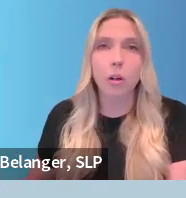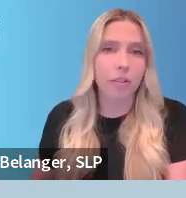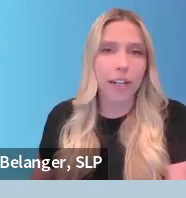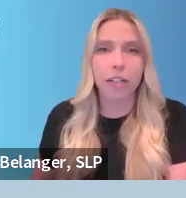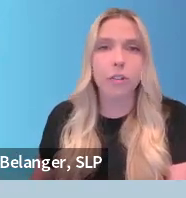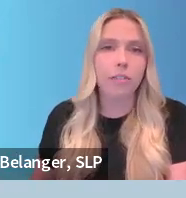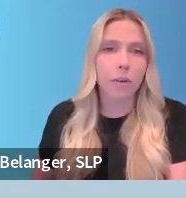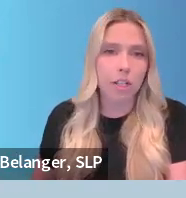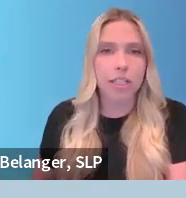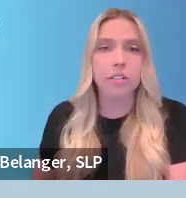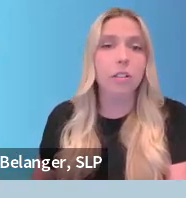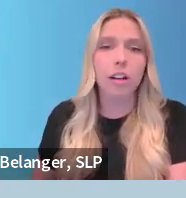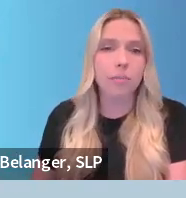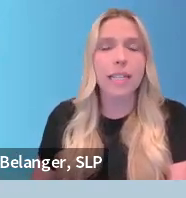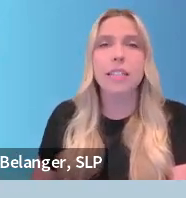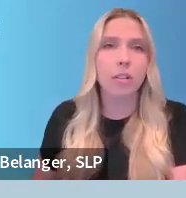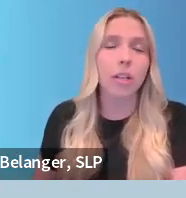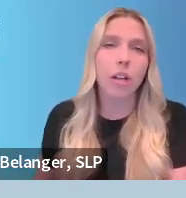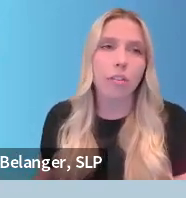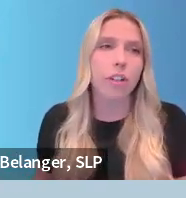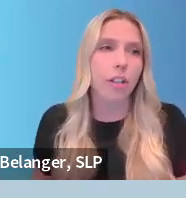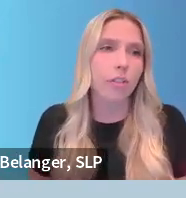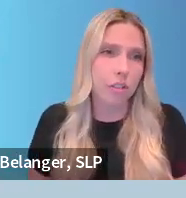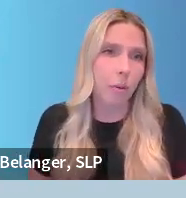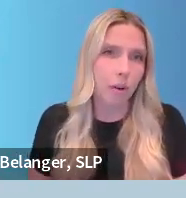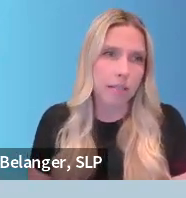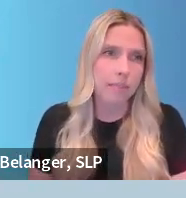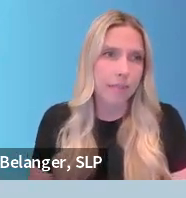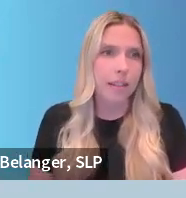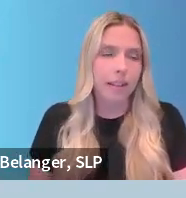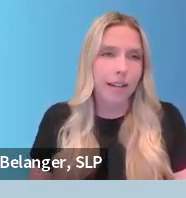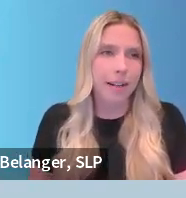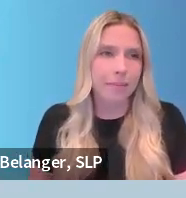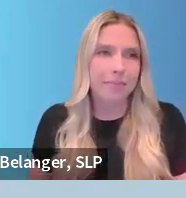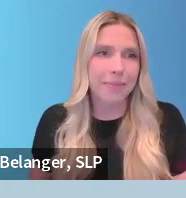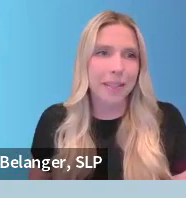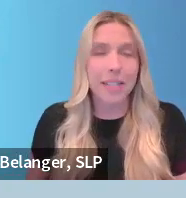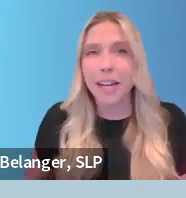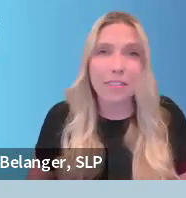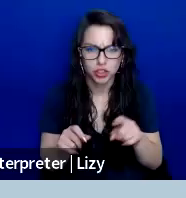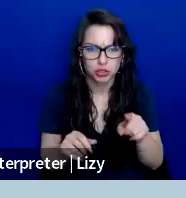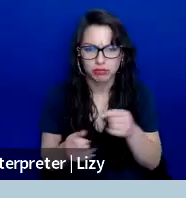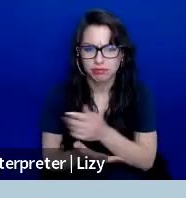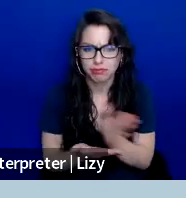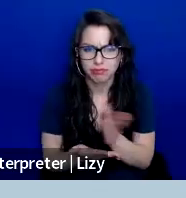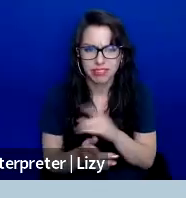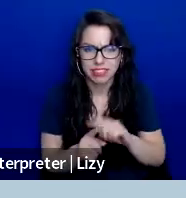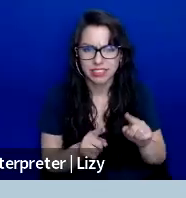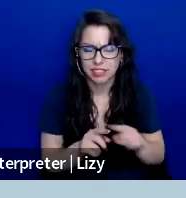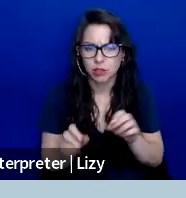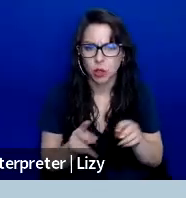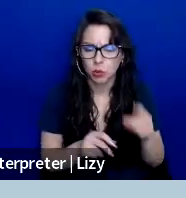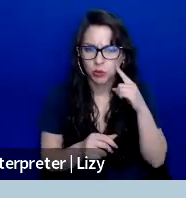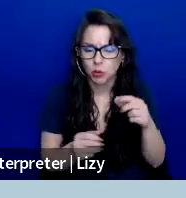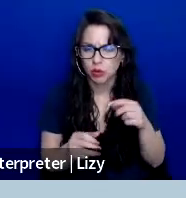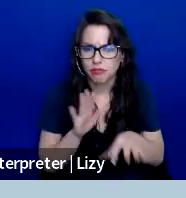a medical provider if you have questions. There's a lot of places that you can go for support. It's kind of like a journey. You got